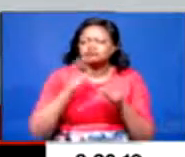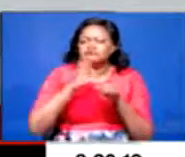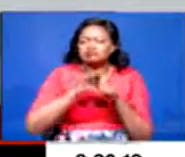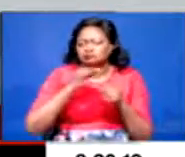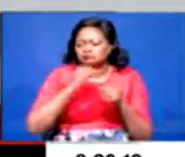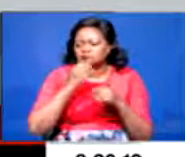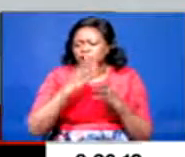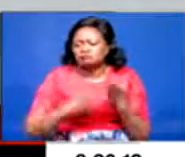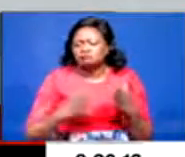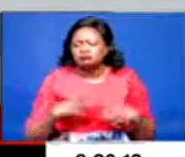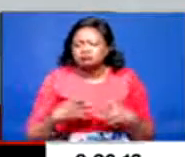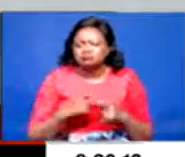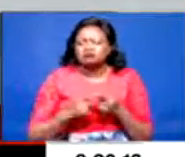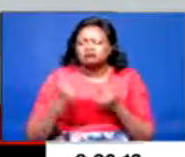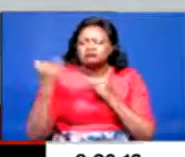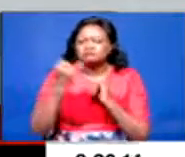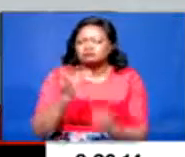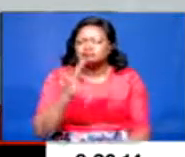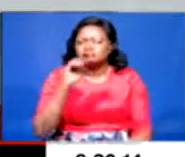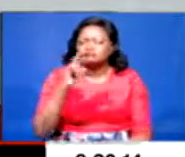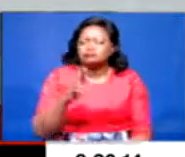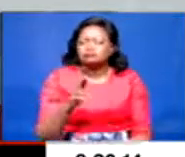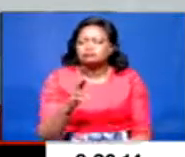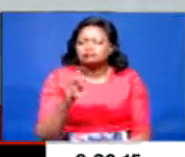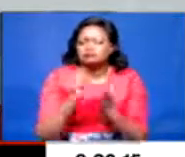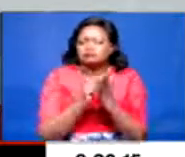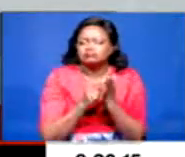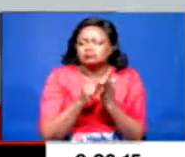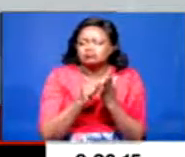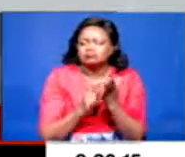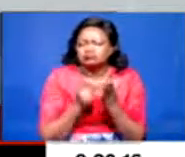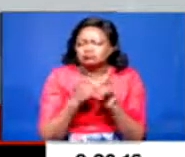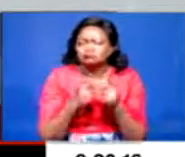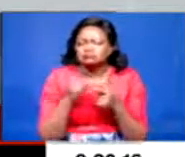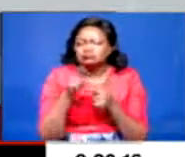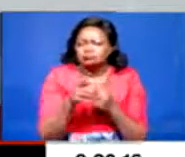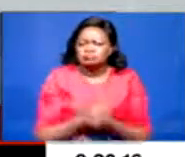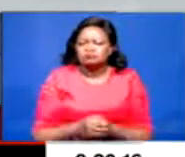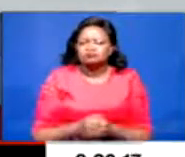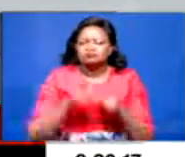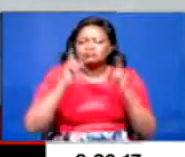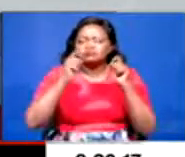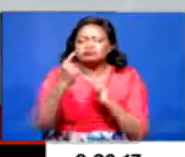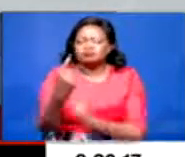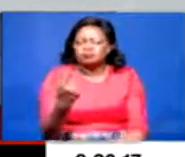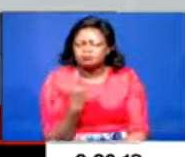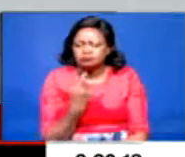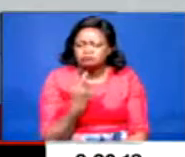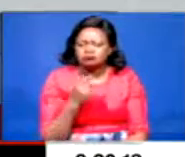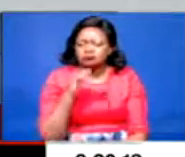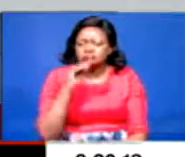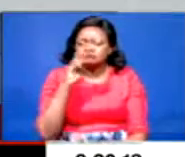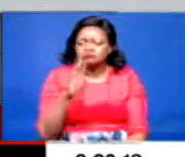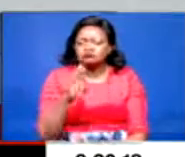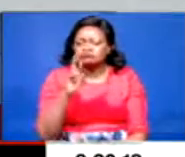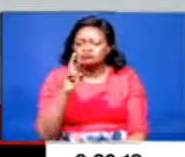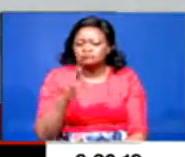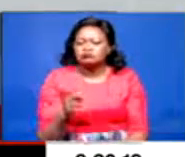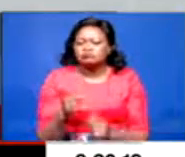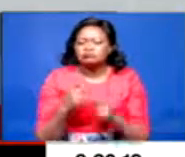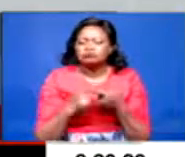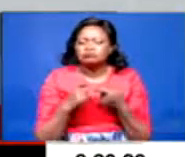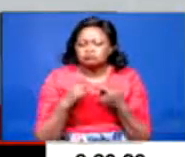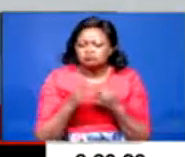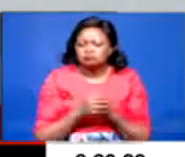introduced the BVR kit. That time we called them BVR kit. So the BVR kit now was like, you have to appear in the BVR for you to appear in the manual. Mm-hmm. But the BVR